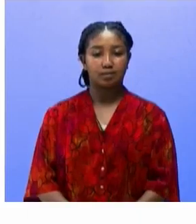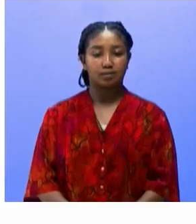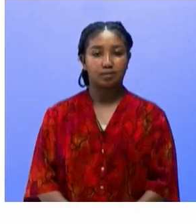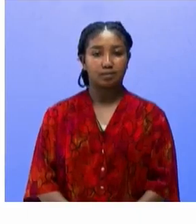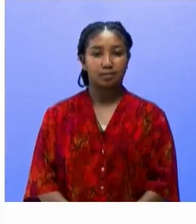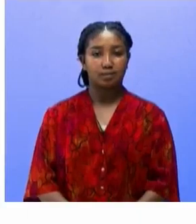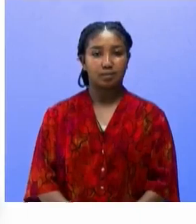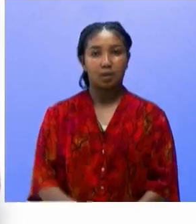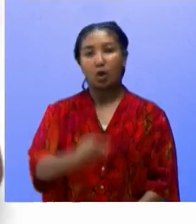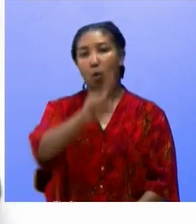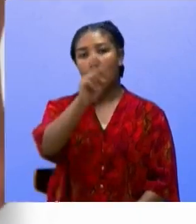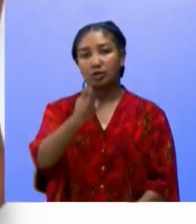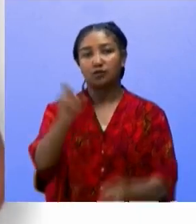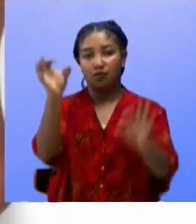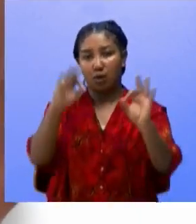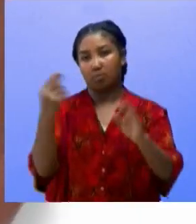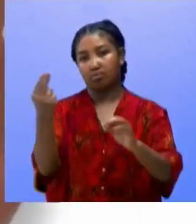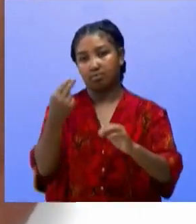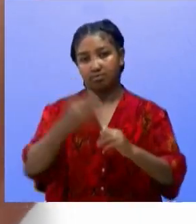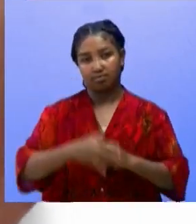in question forms, okay?